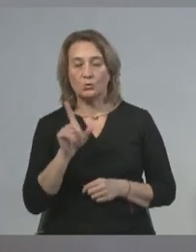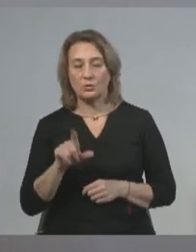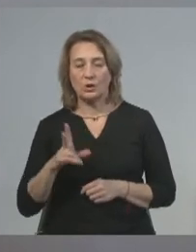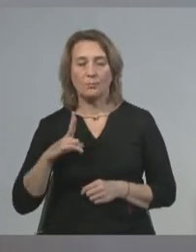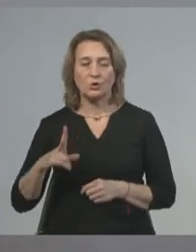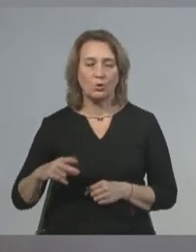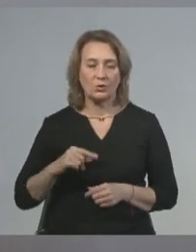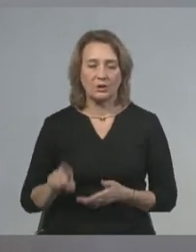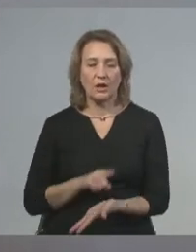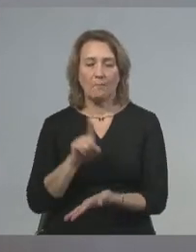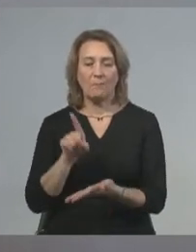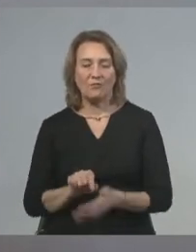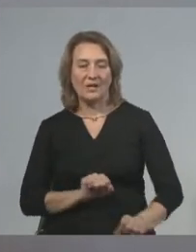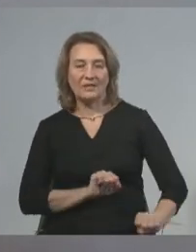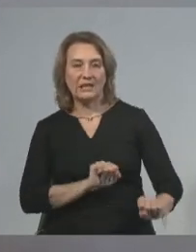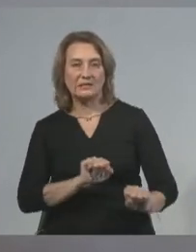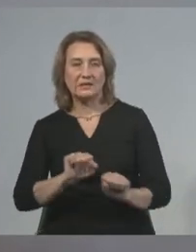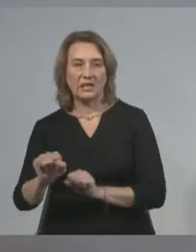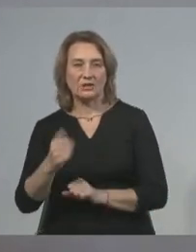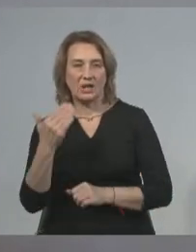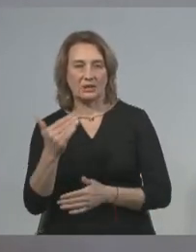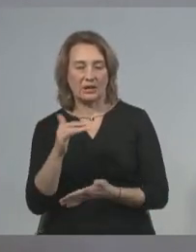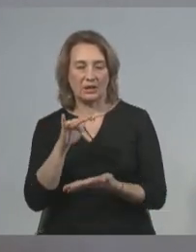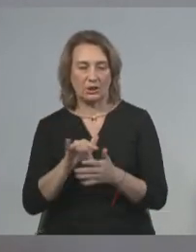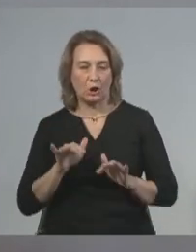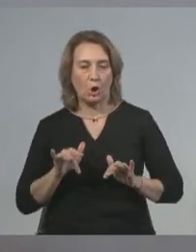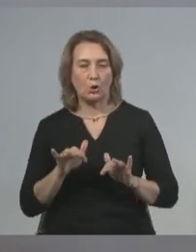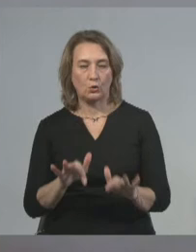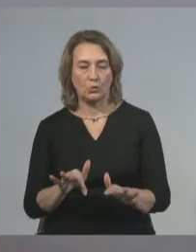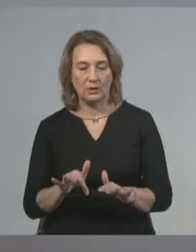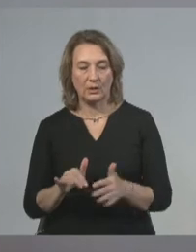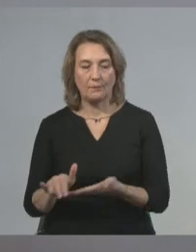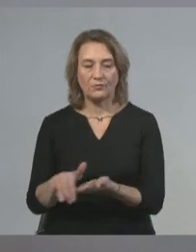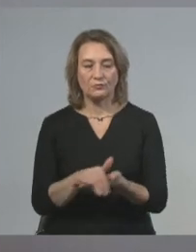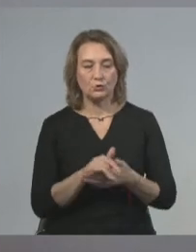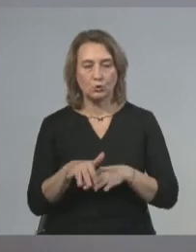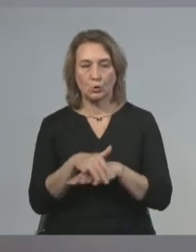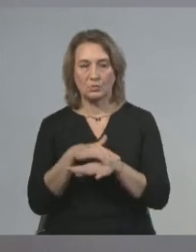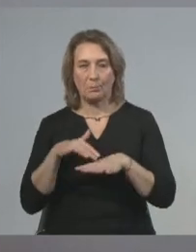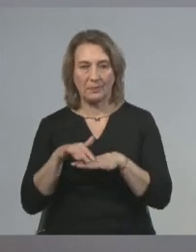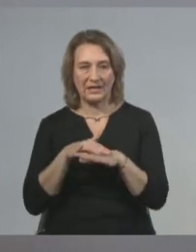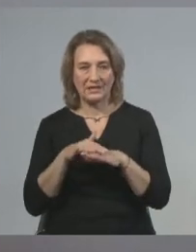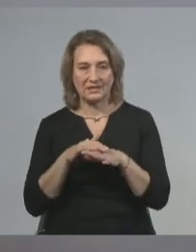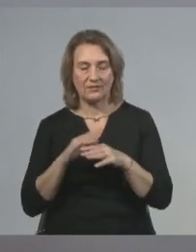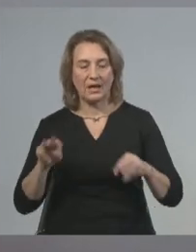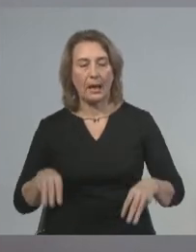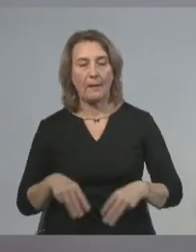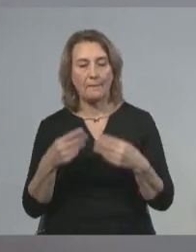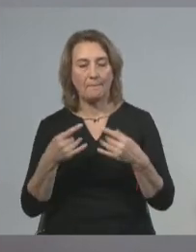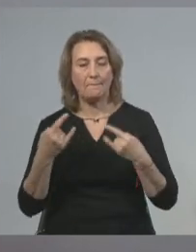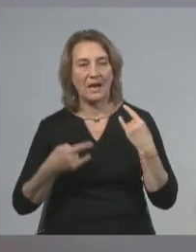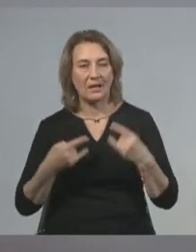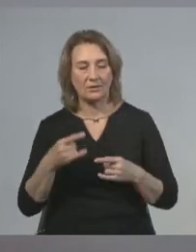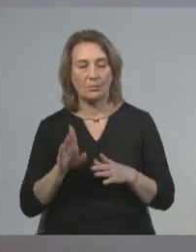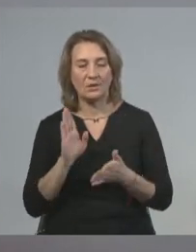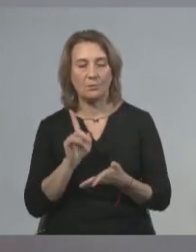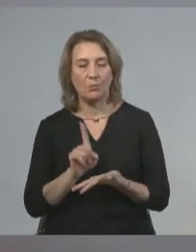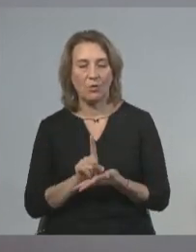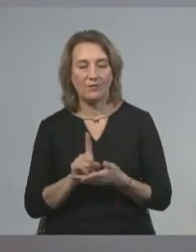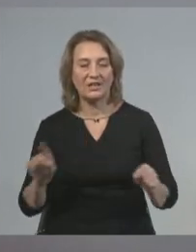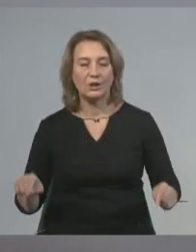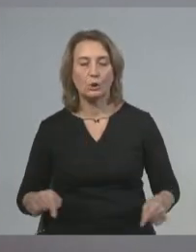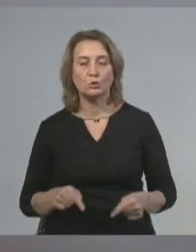specifically when we have this opportunity to somehow create uh media perspective and media